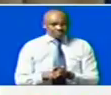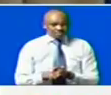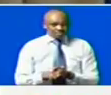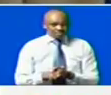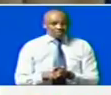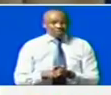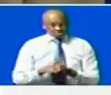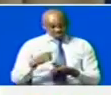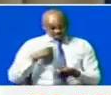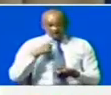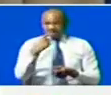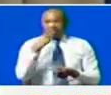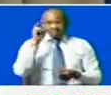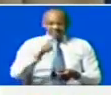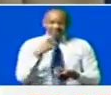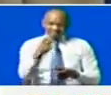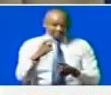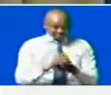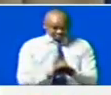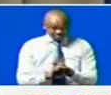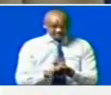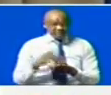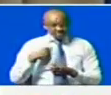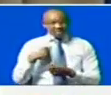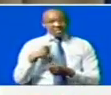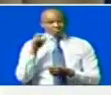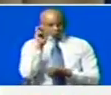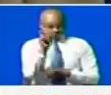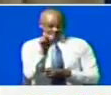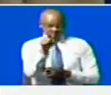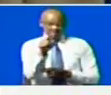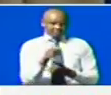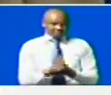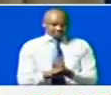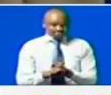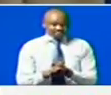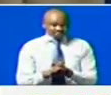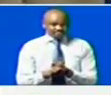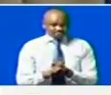Ultimately, I must say that I came to see this ruling